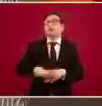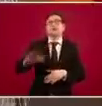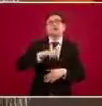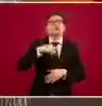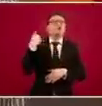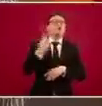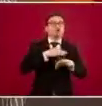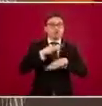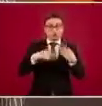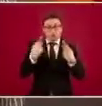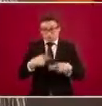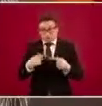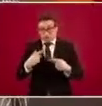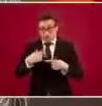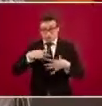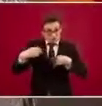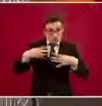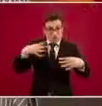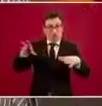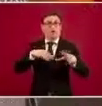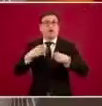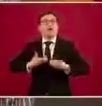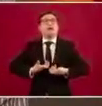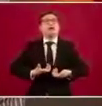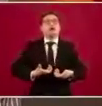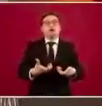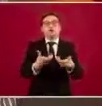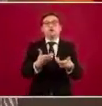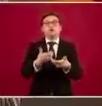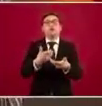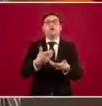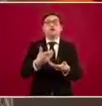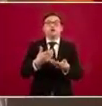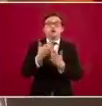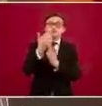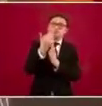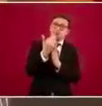any pre-existing chronic conditions, or if they are pregnant women,